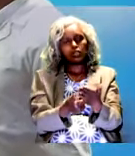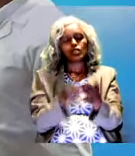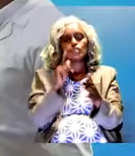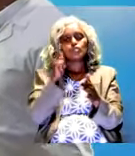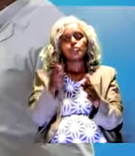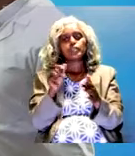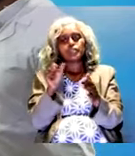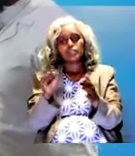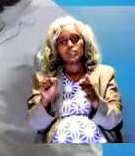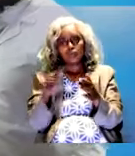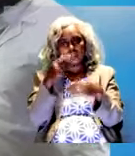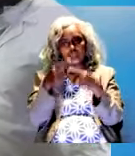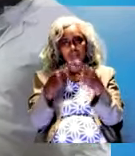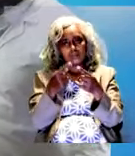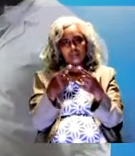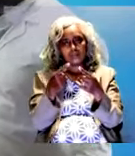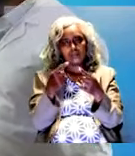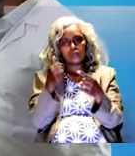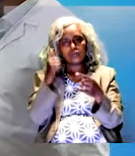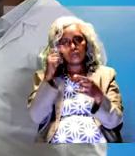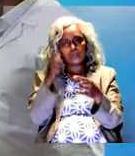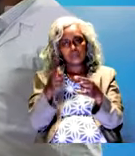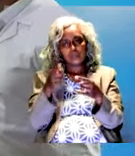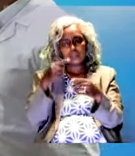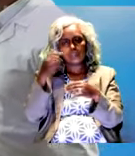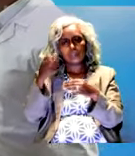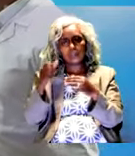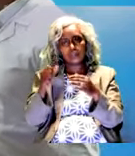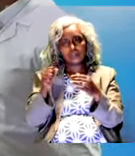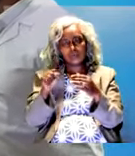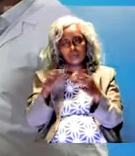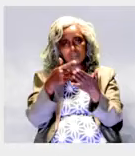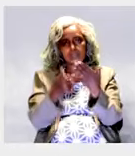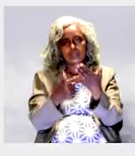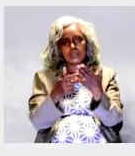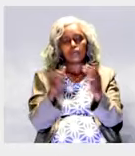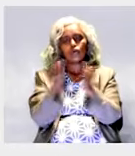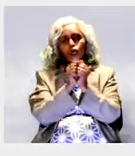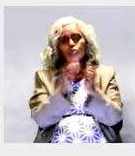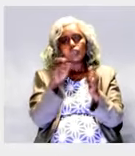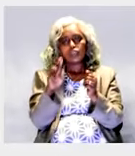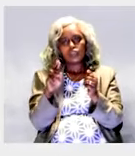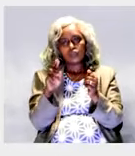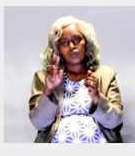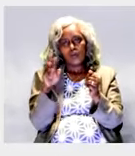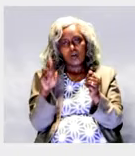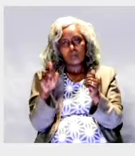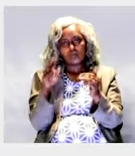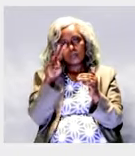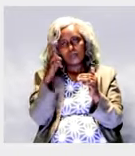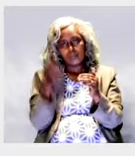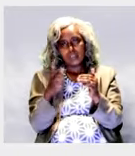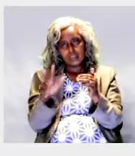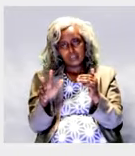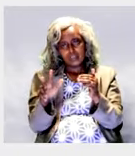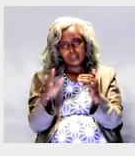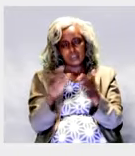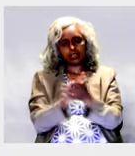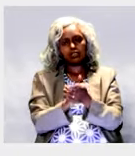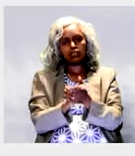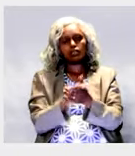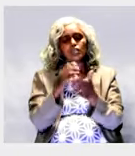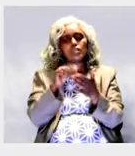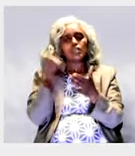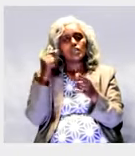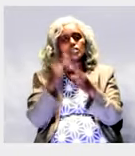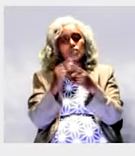a geometric sequence, by the way. It's a geometric sequence with a common ratio 2 over 3. Or in